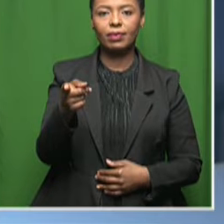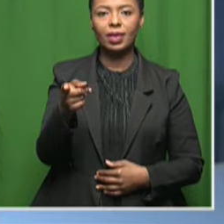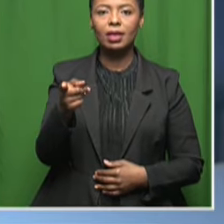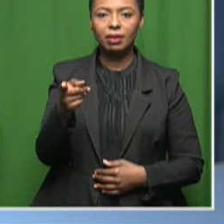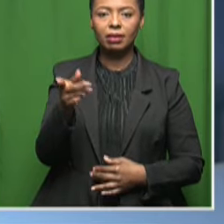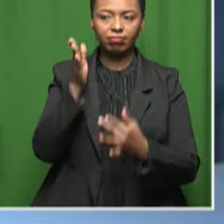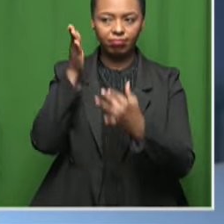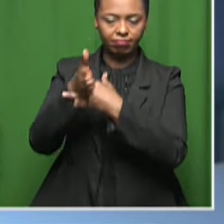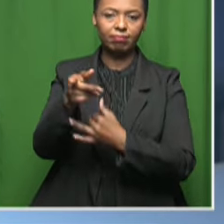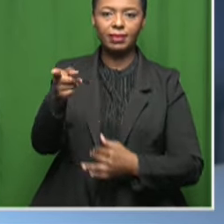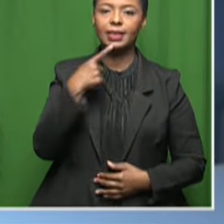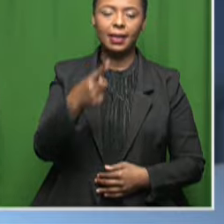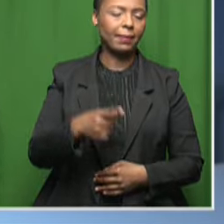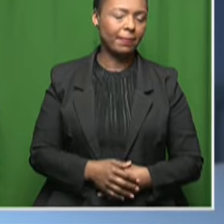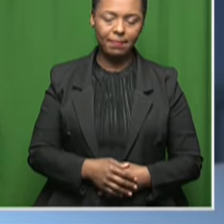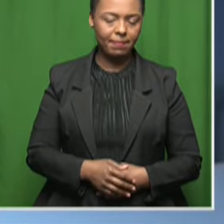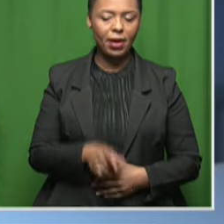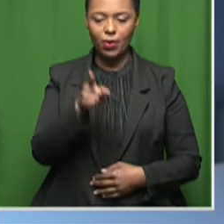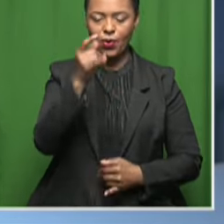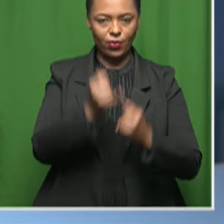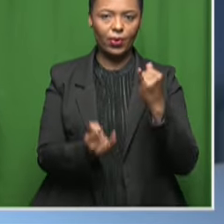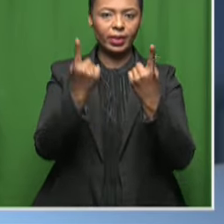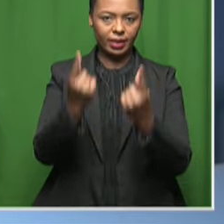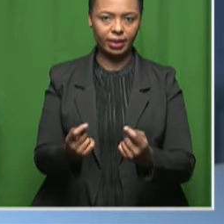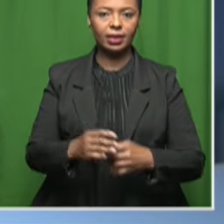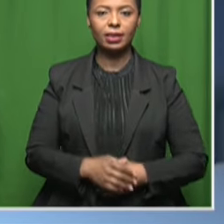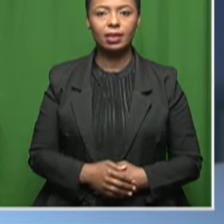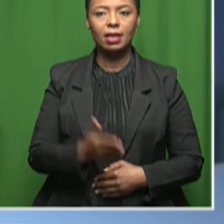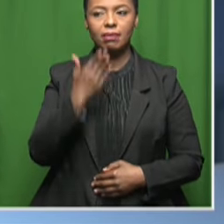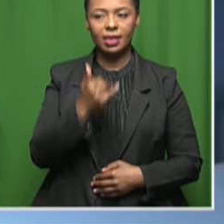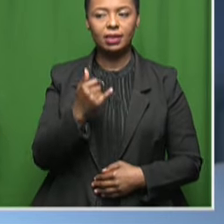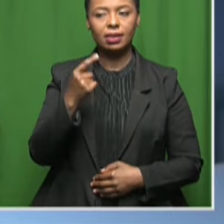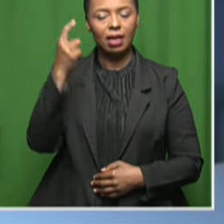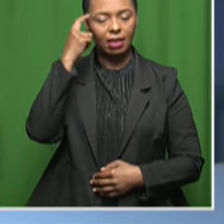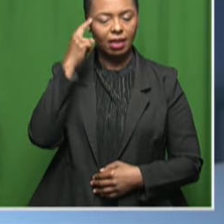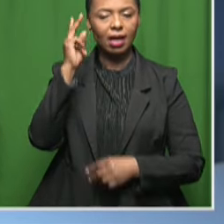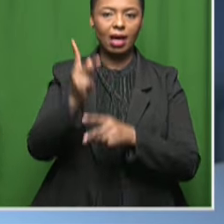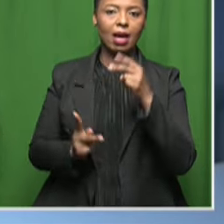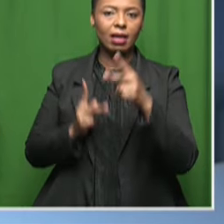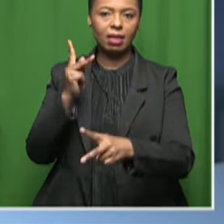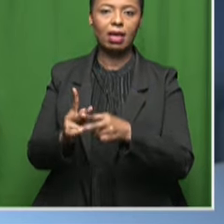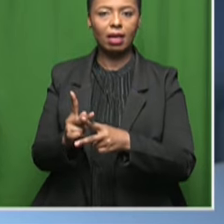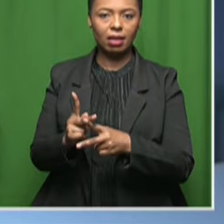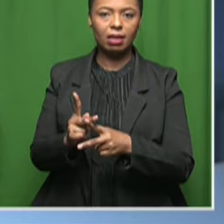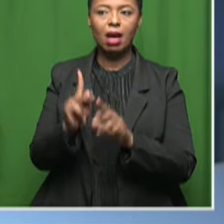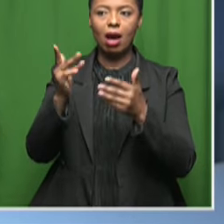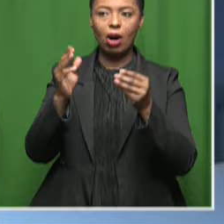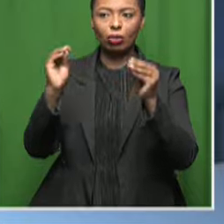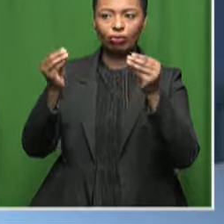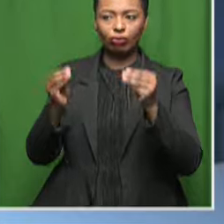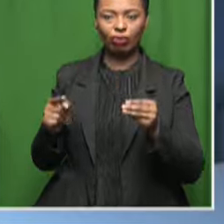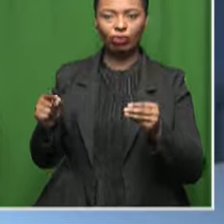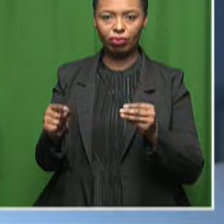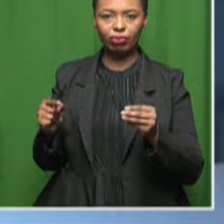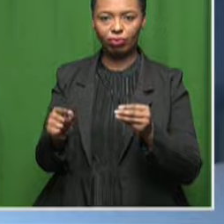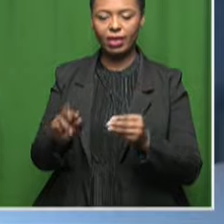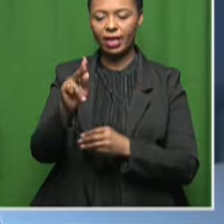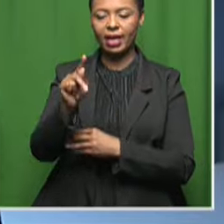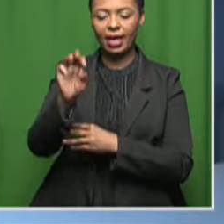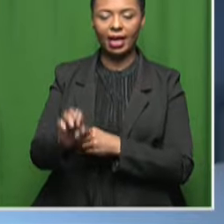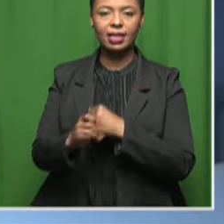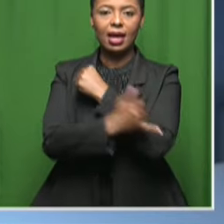particular case, you did not do it right, and therefore we want you to reconsider the way in which you have rated this